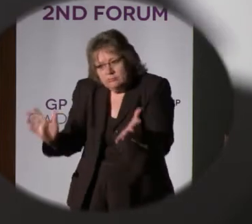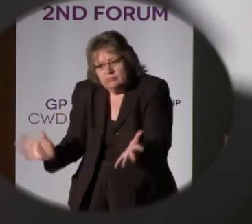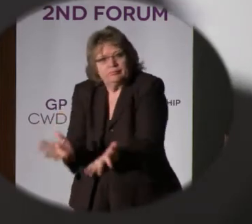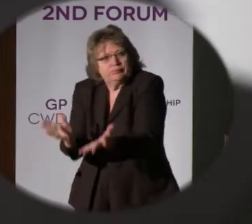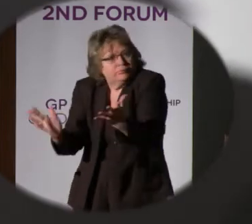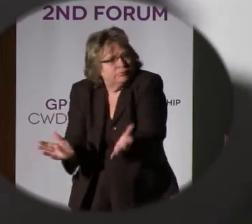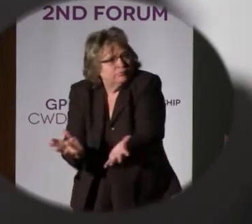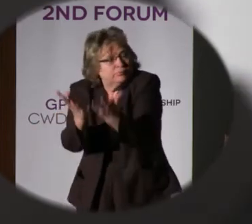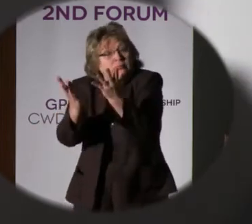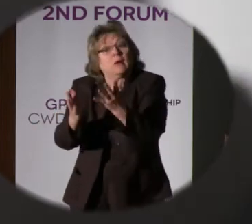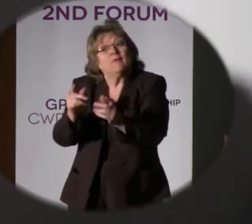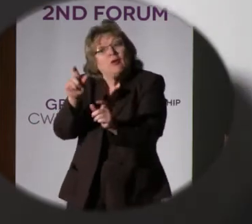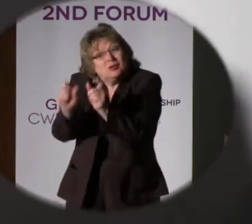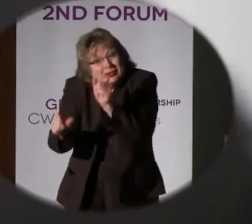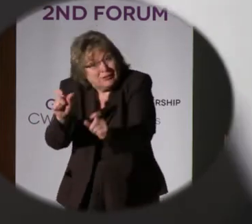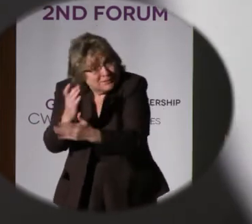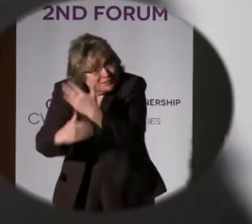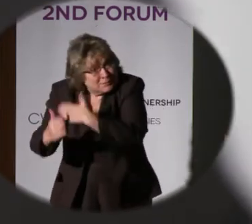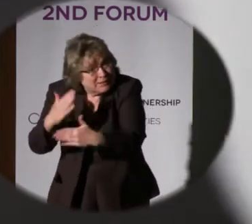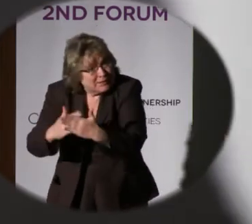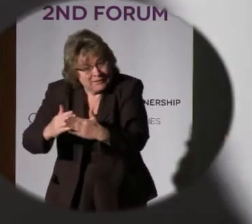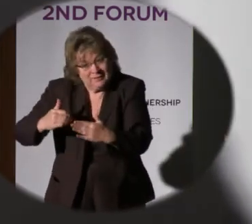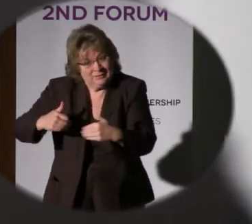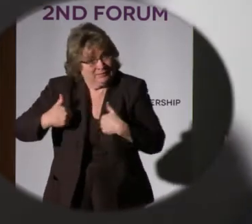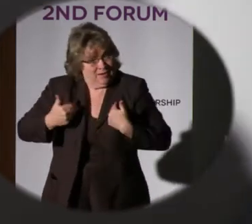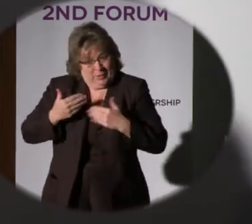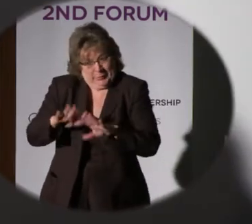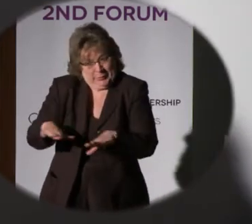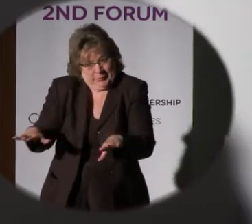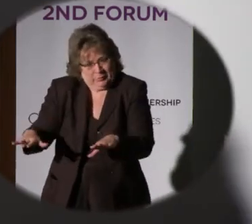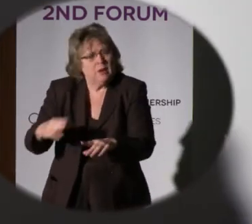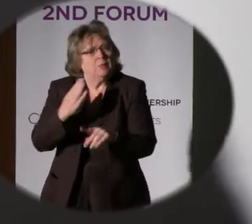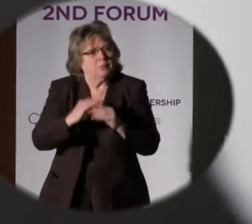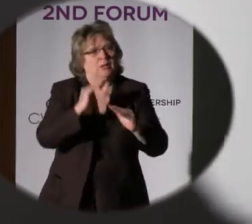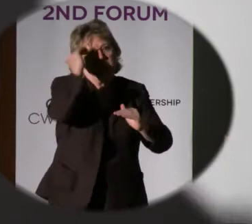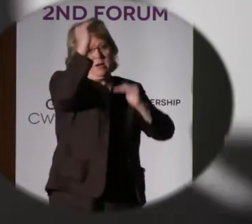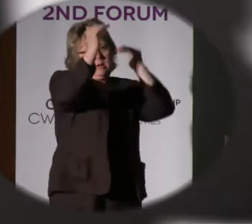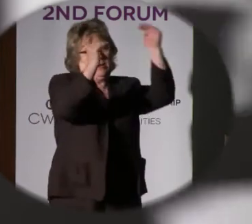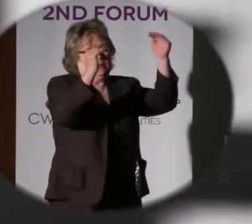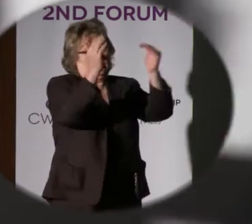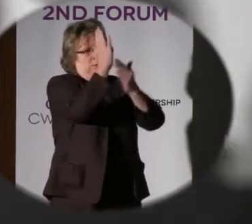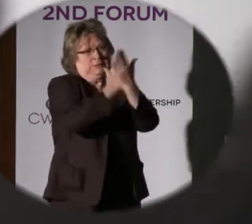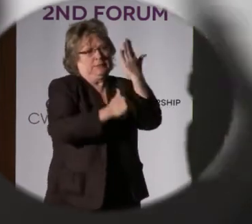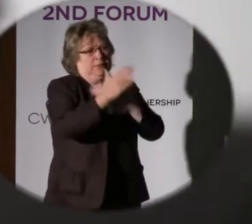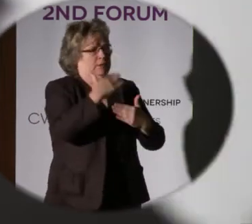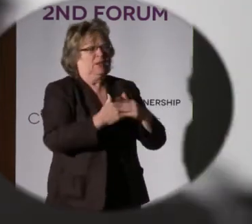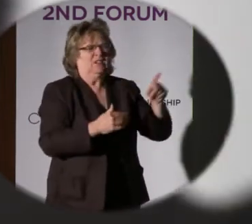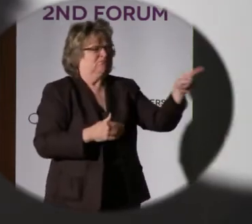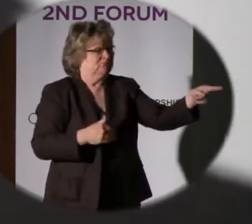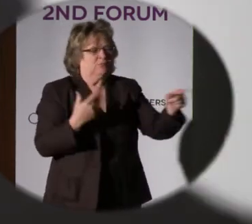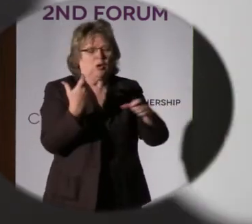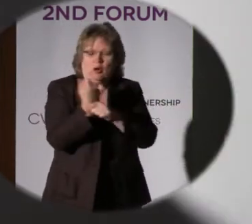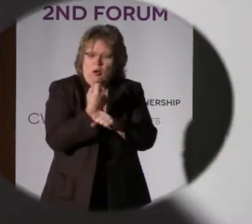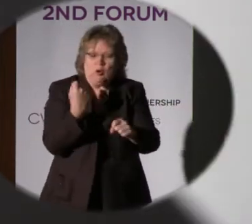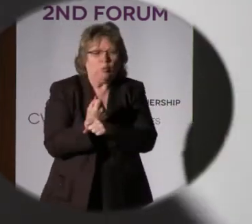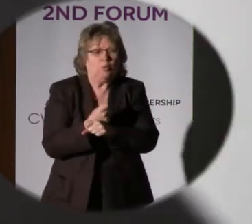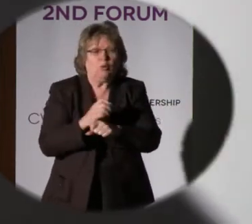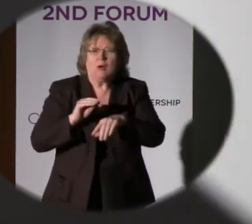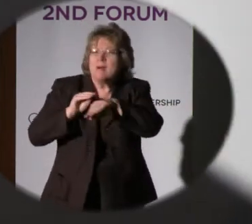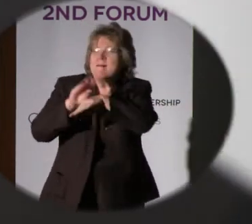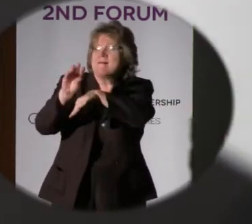and adults with disabilities, taking on all of these issues at a global level. As